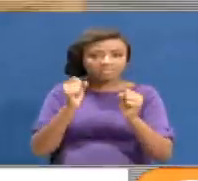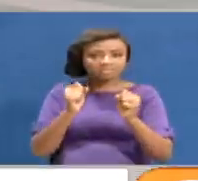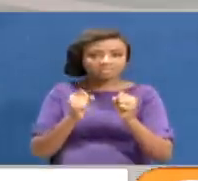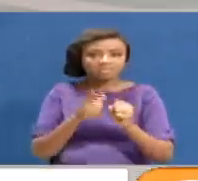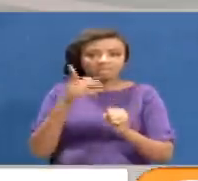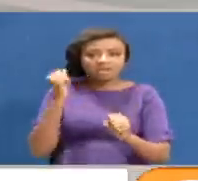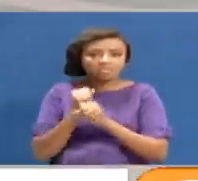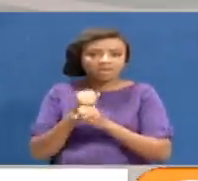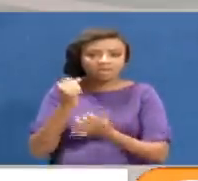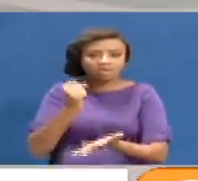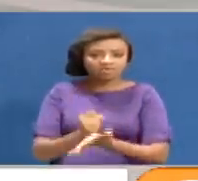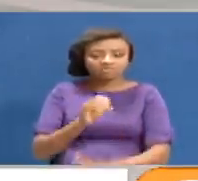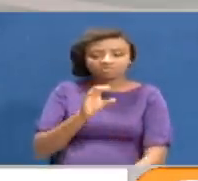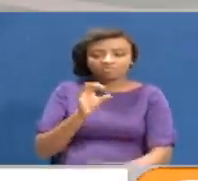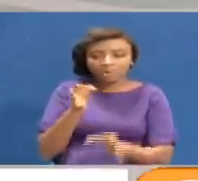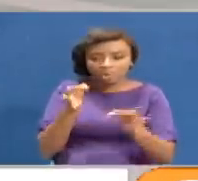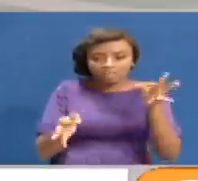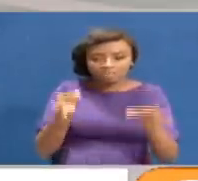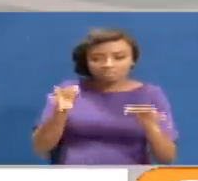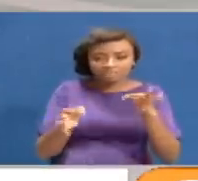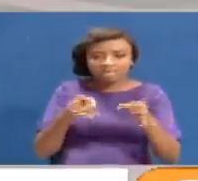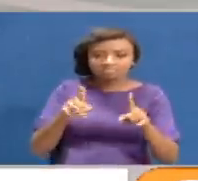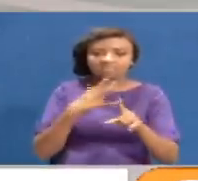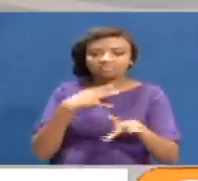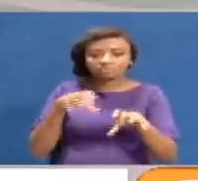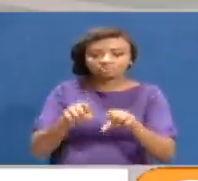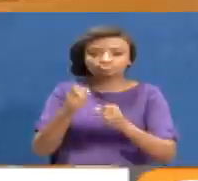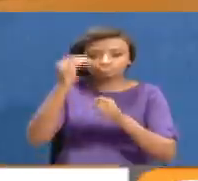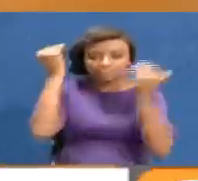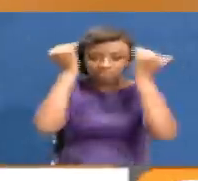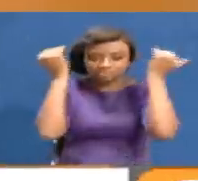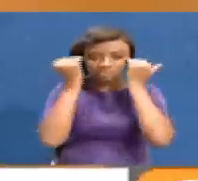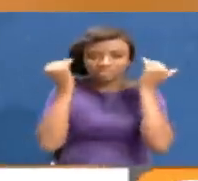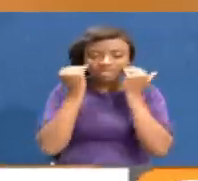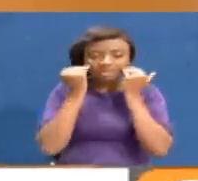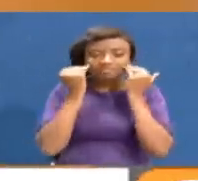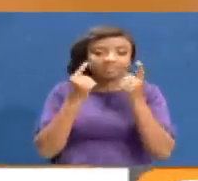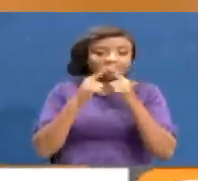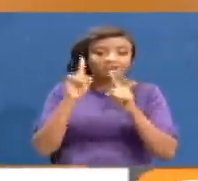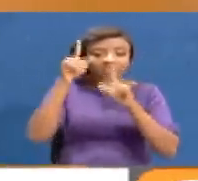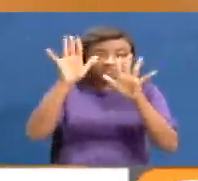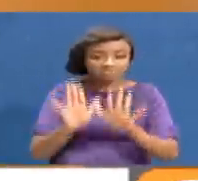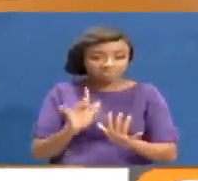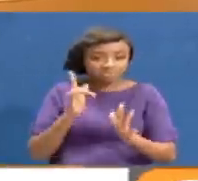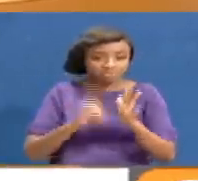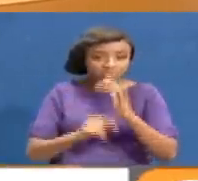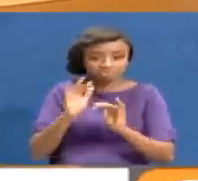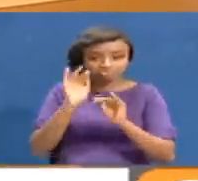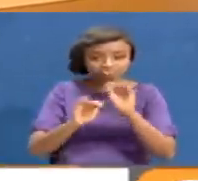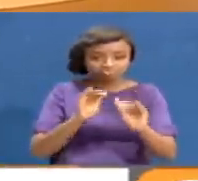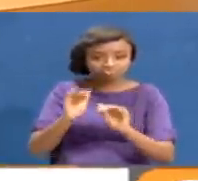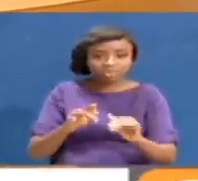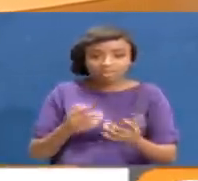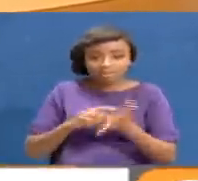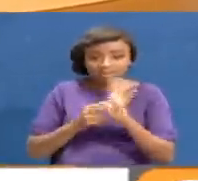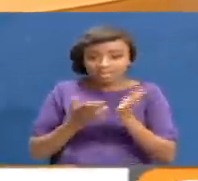office of the ombudsman, who will then check the judiciary? I think the first thing we need to ask ourselves, is there